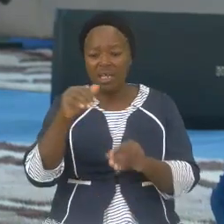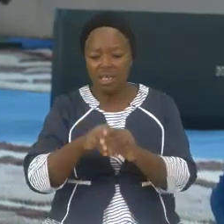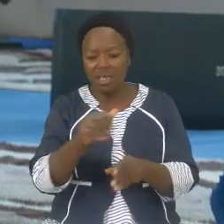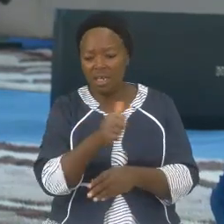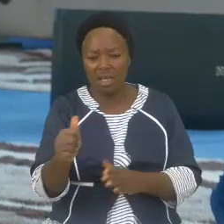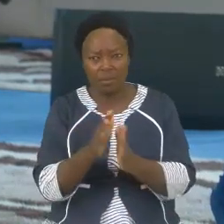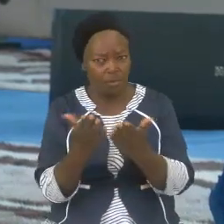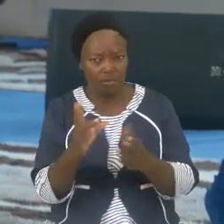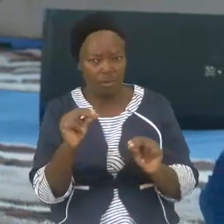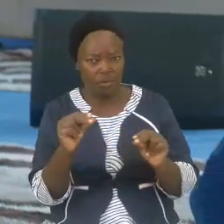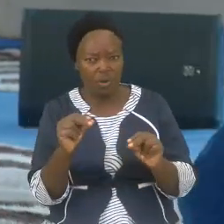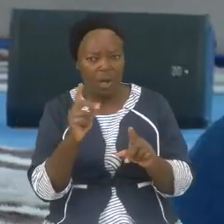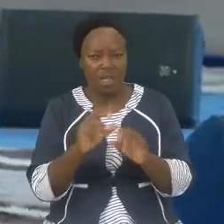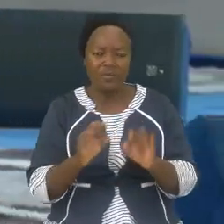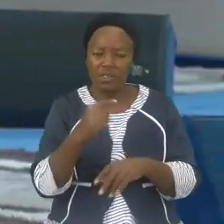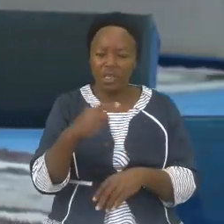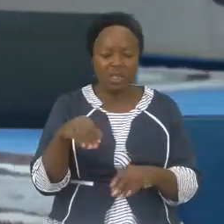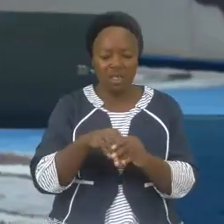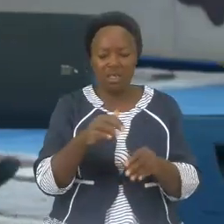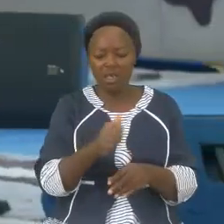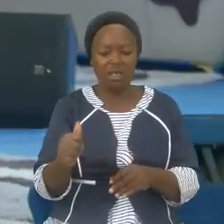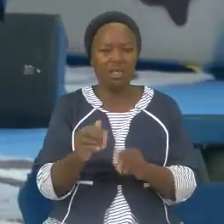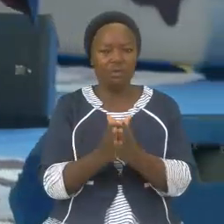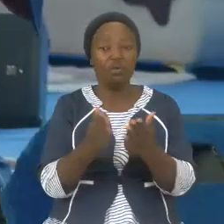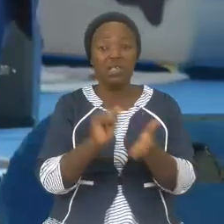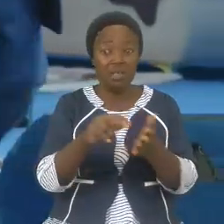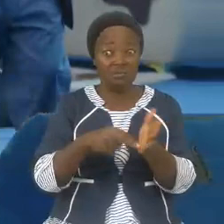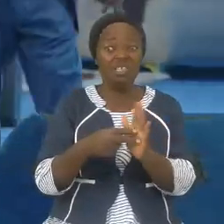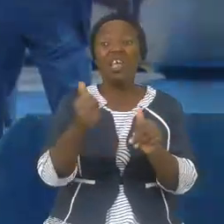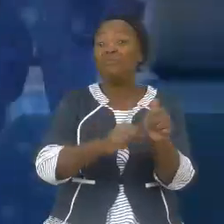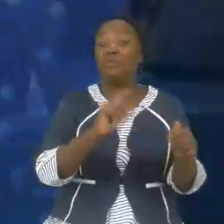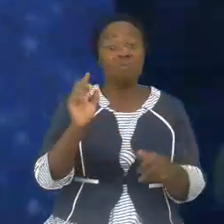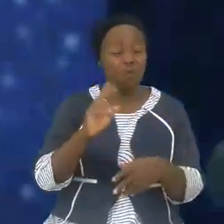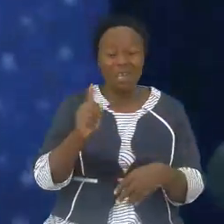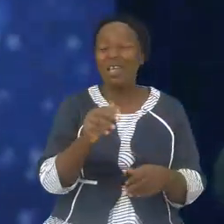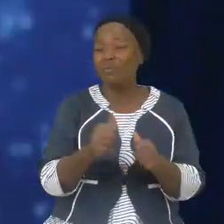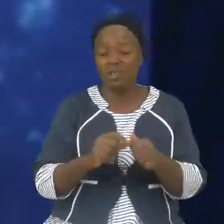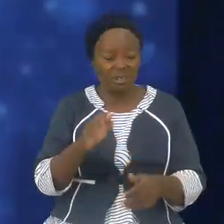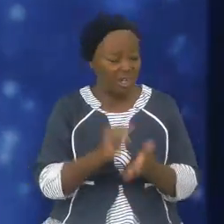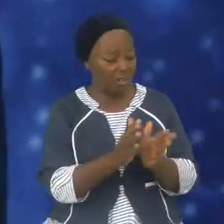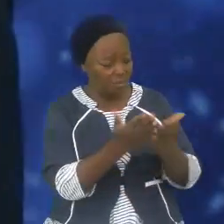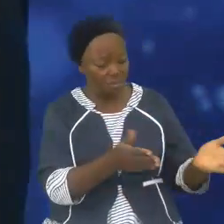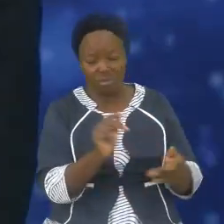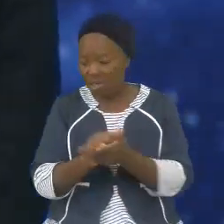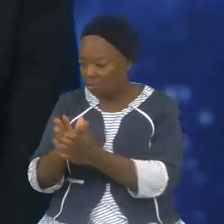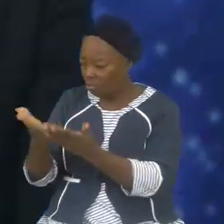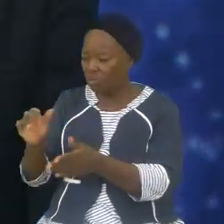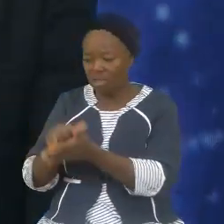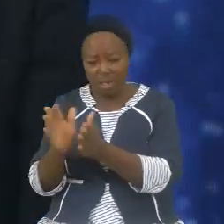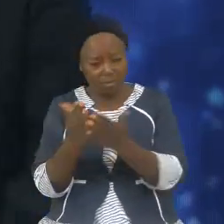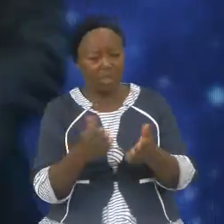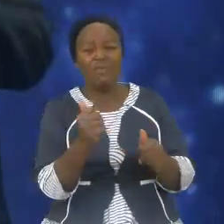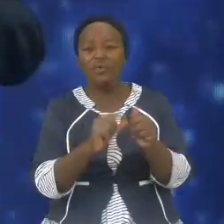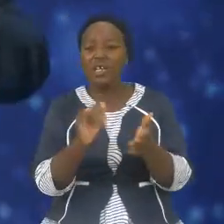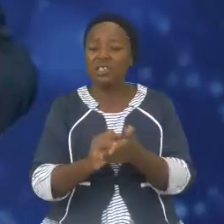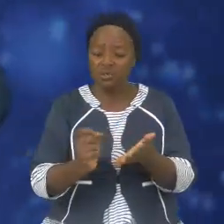in a book, that means everybody. That book or that book or that book. Everyone that is written in one register or